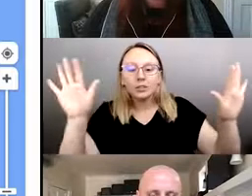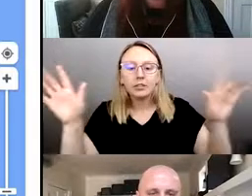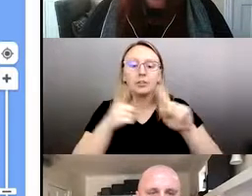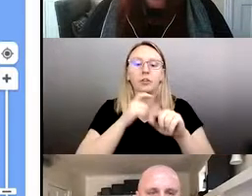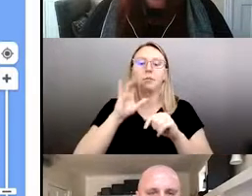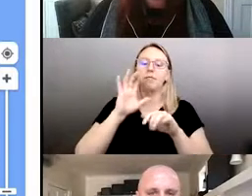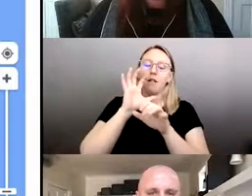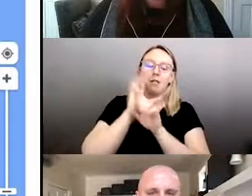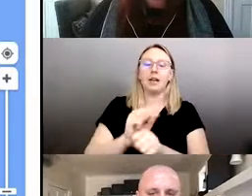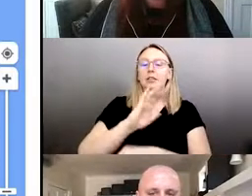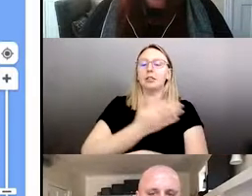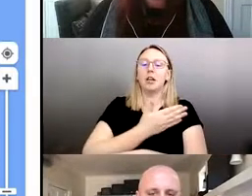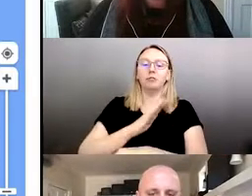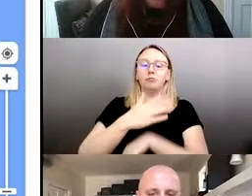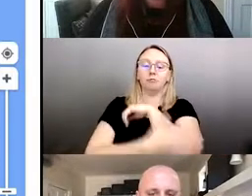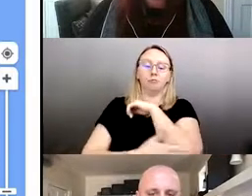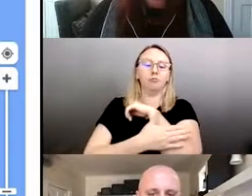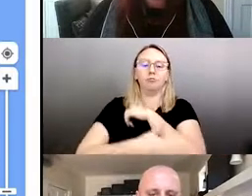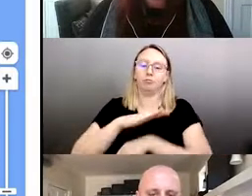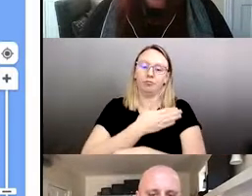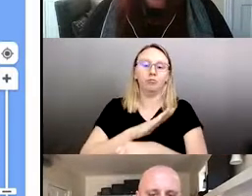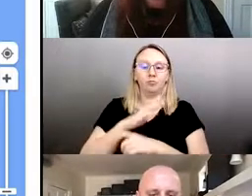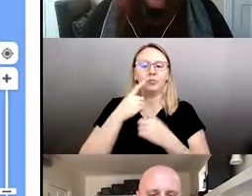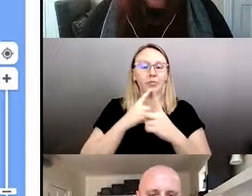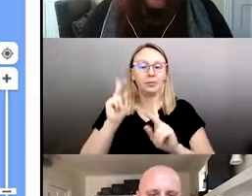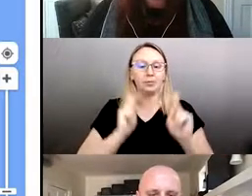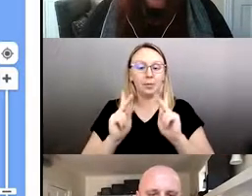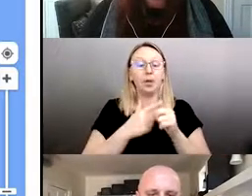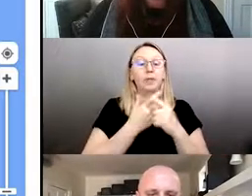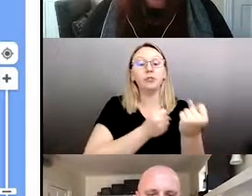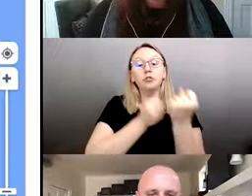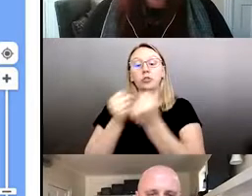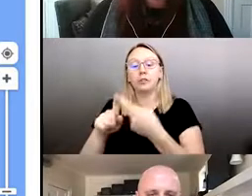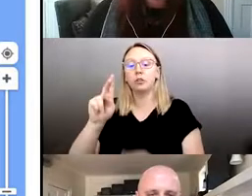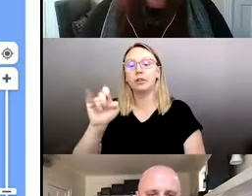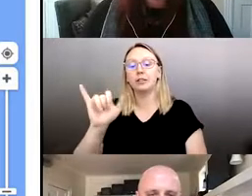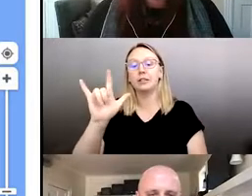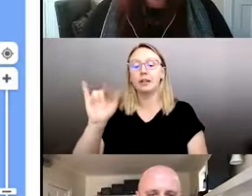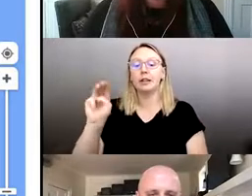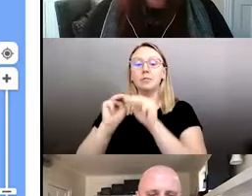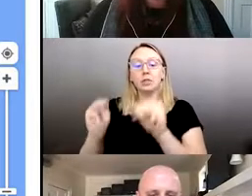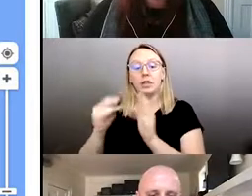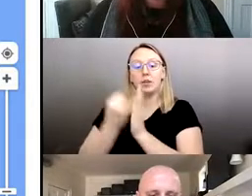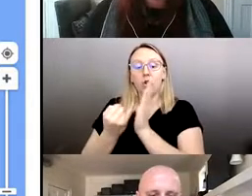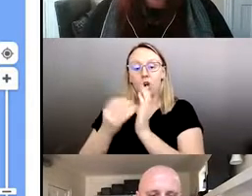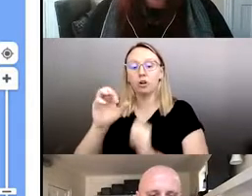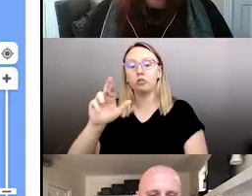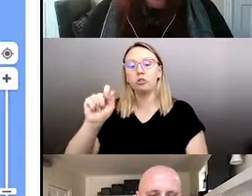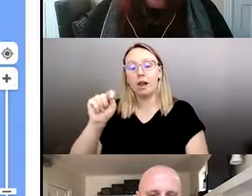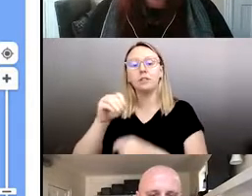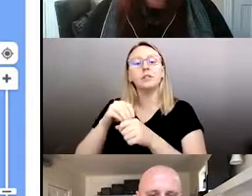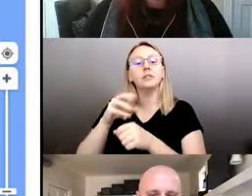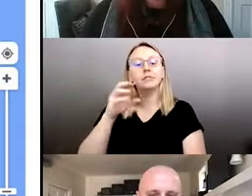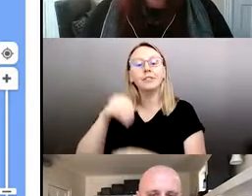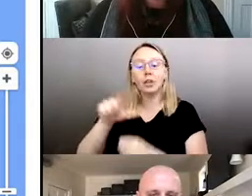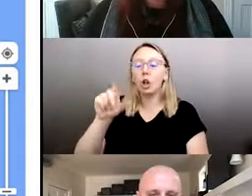we'll drive across the border into Kentucky to visit the Kentucky Museum of Art and Craft in Louisville to find the work of self-taught